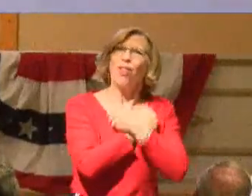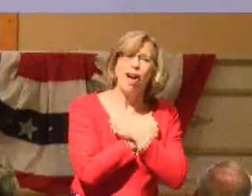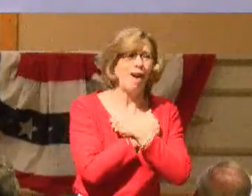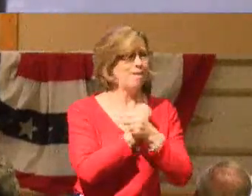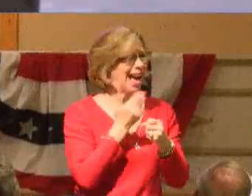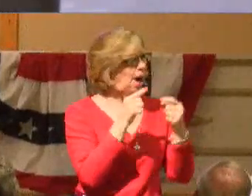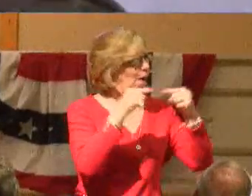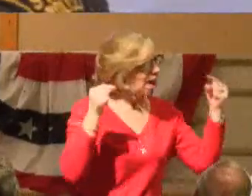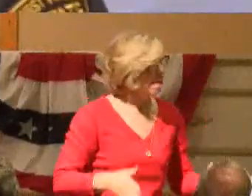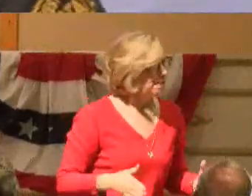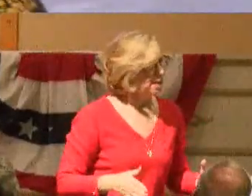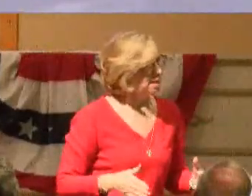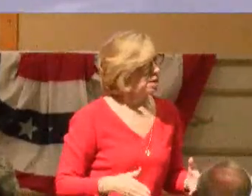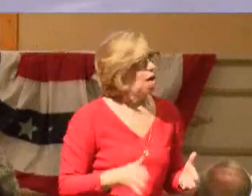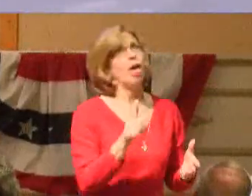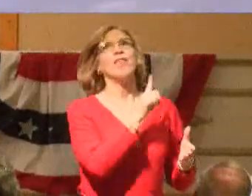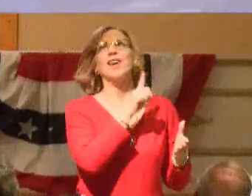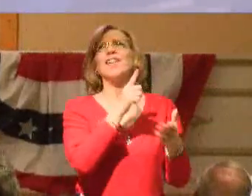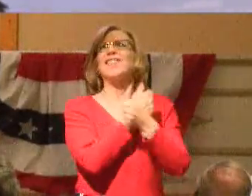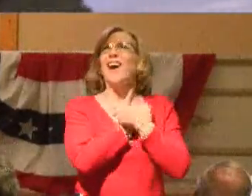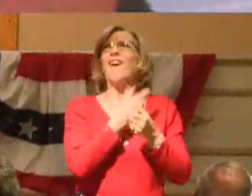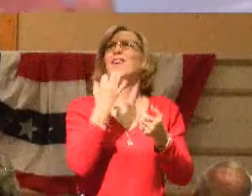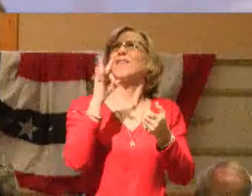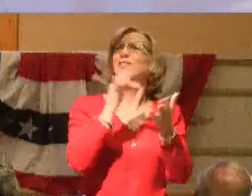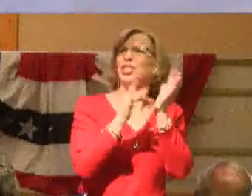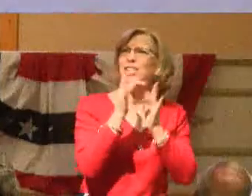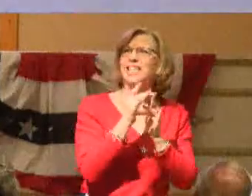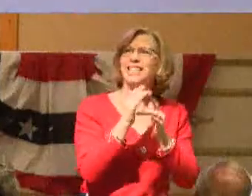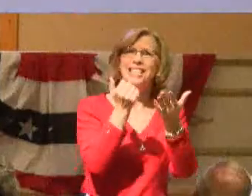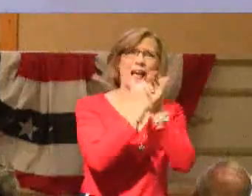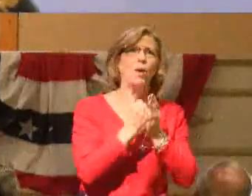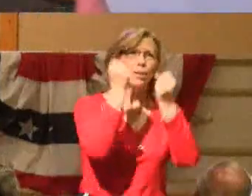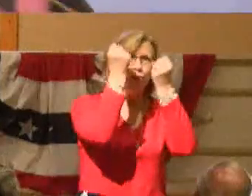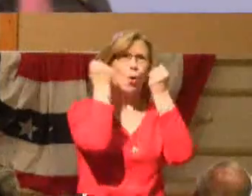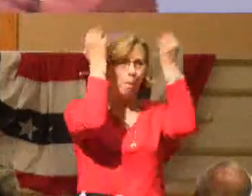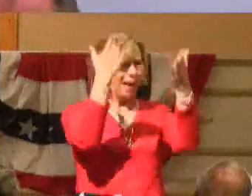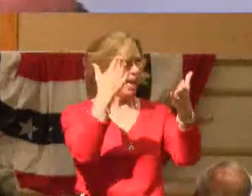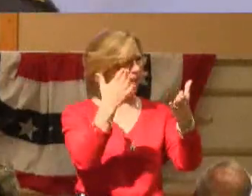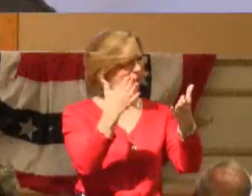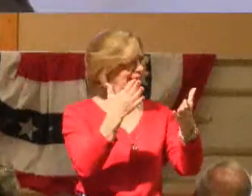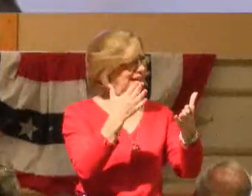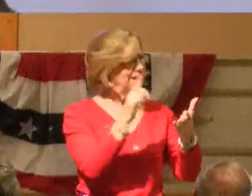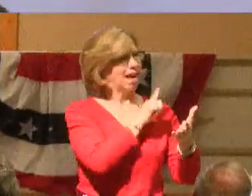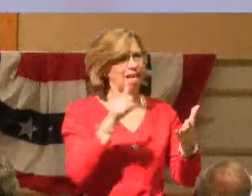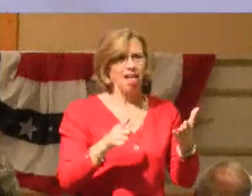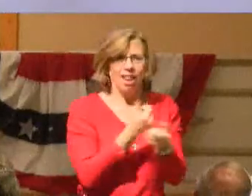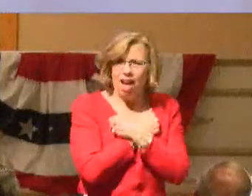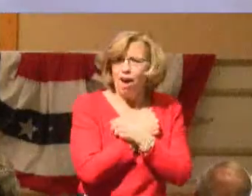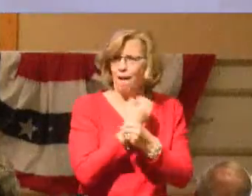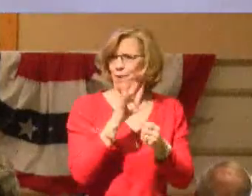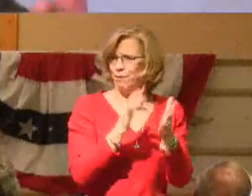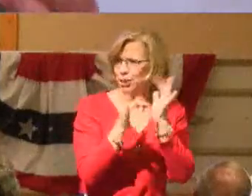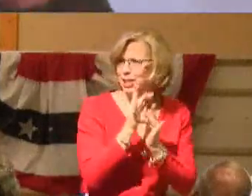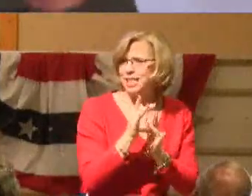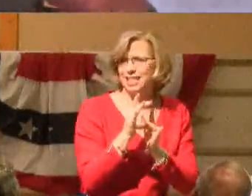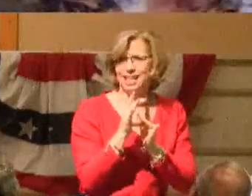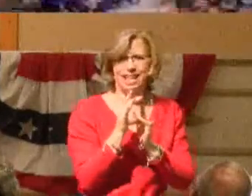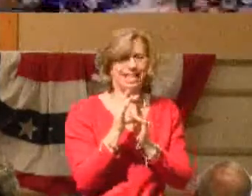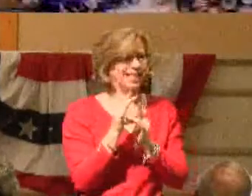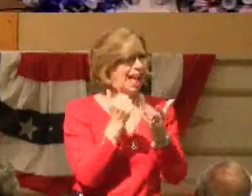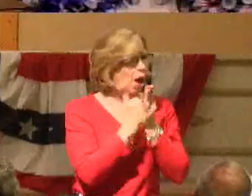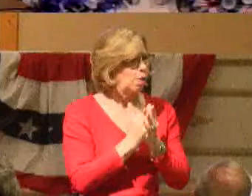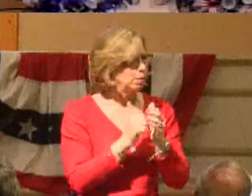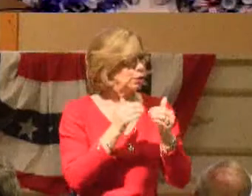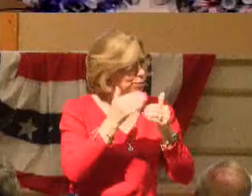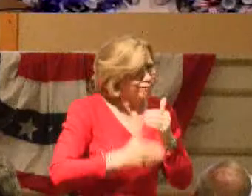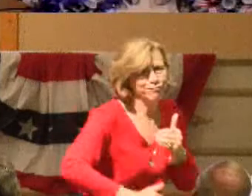It's the love of Jesus that helps us obey. It's the love of Jesus that propels us forward in life. The believer does not walk